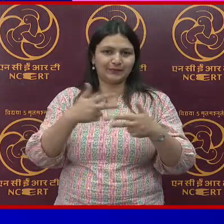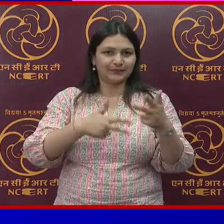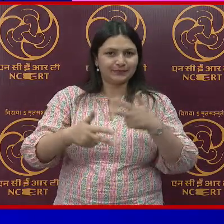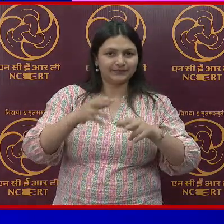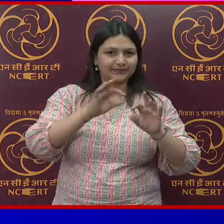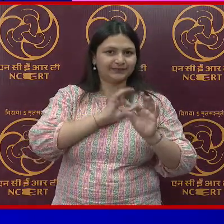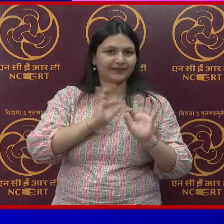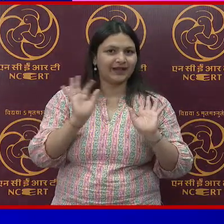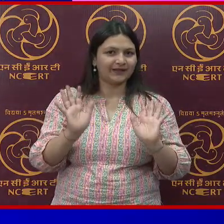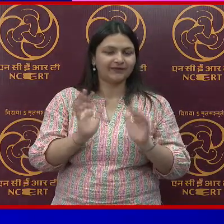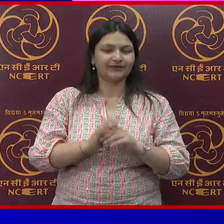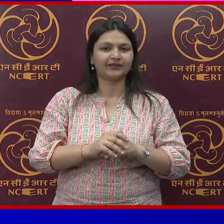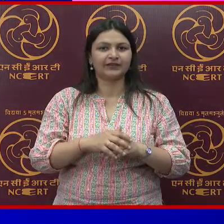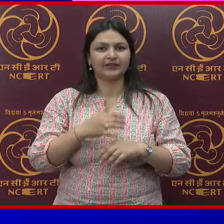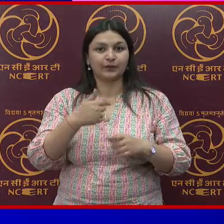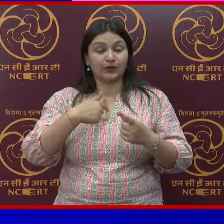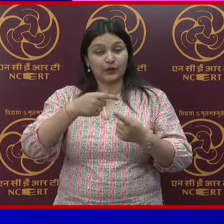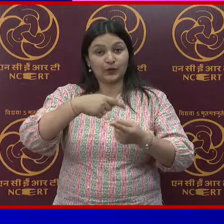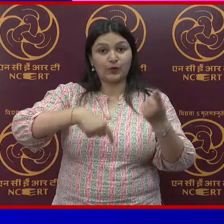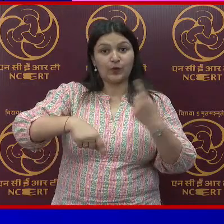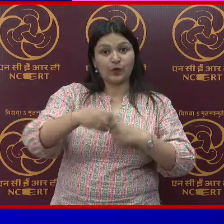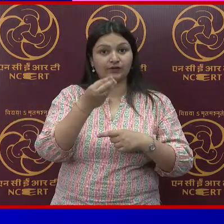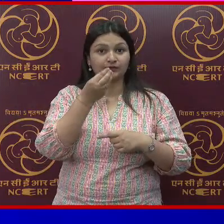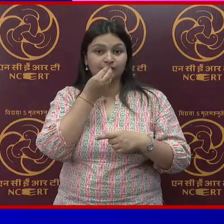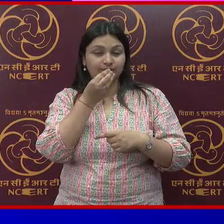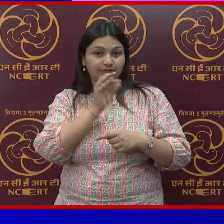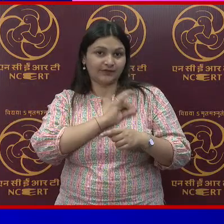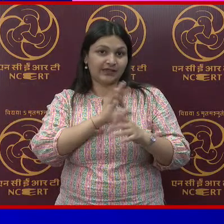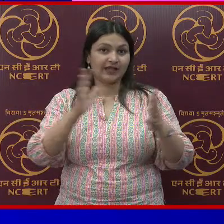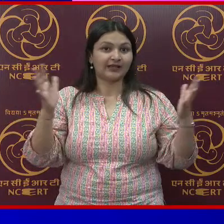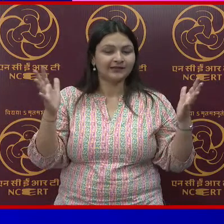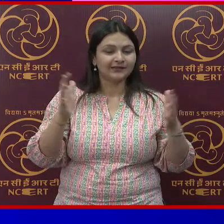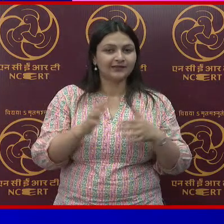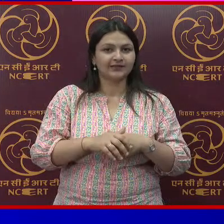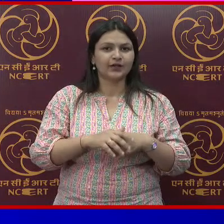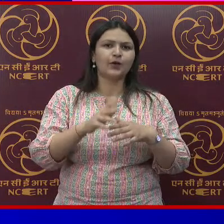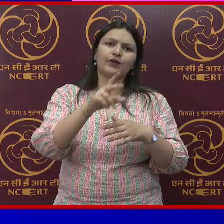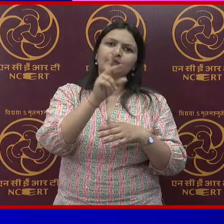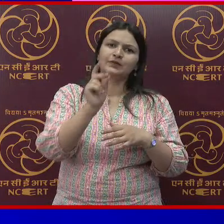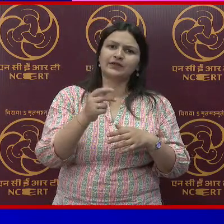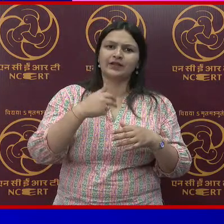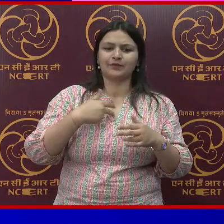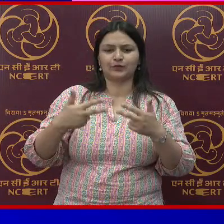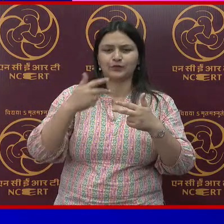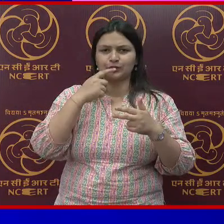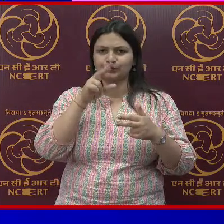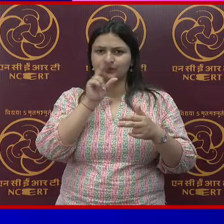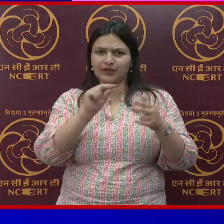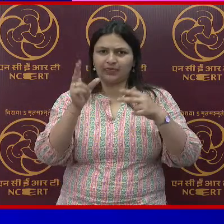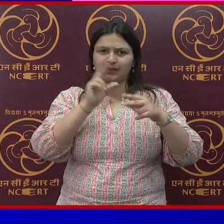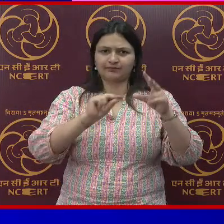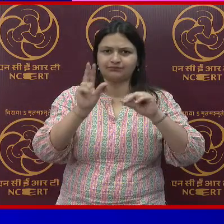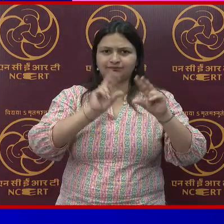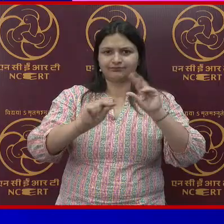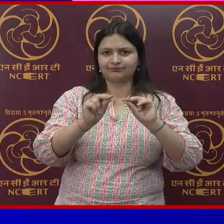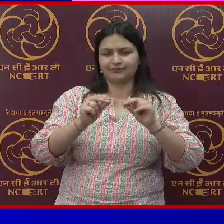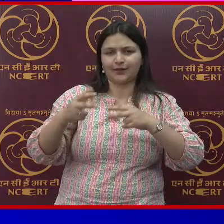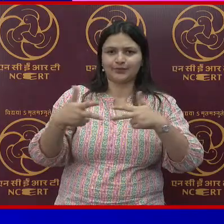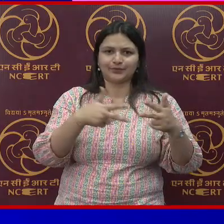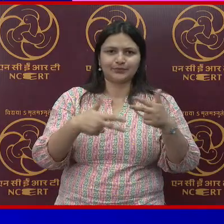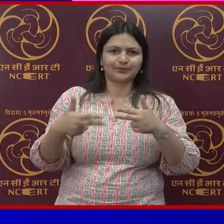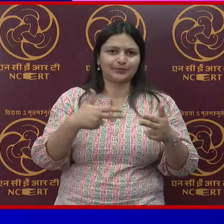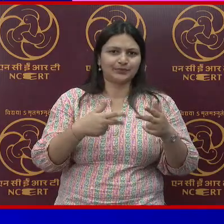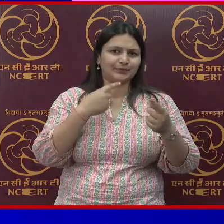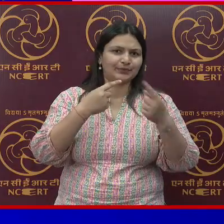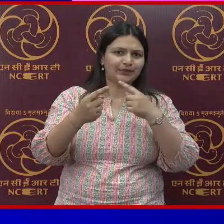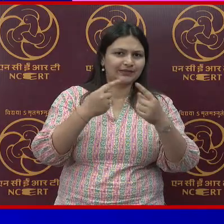eat? It's like to eat. Yes. Actually, and sometimes it likes to talk also. Yes, both the answers are correct. Correct. But yes. this question is from the